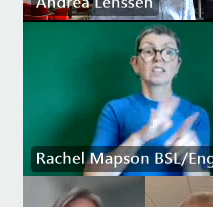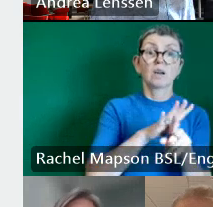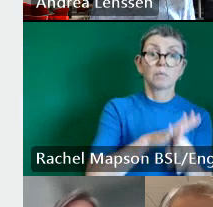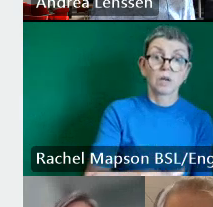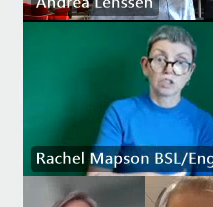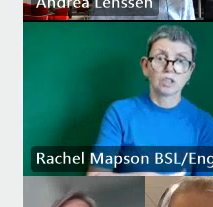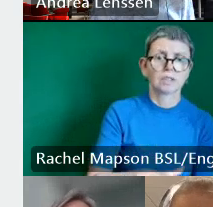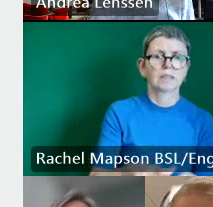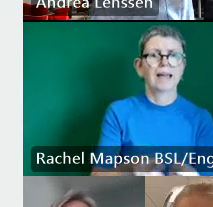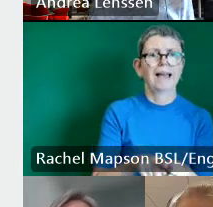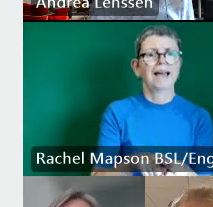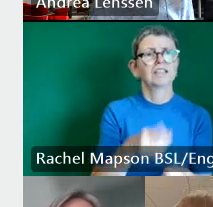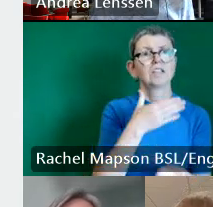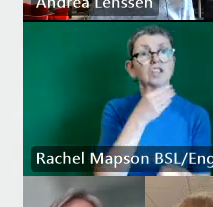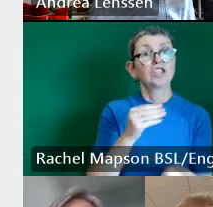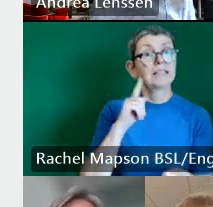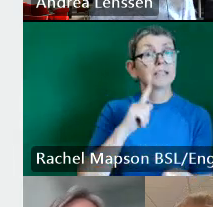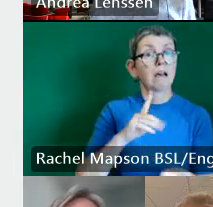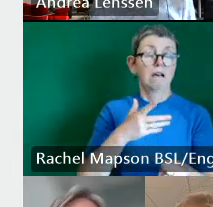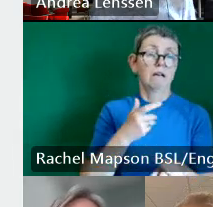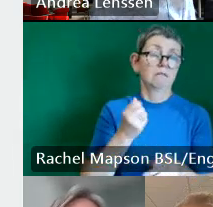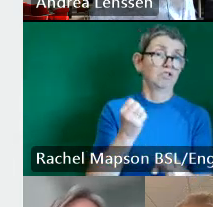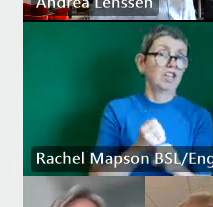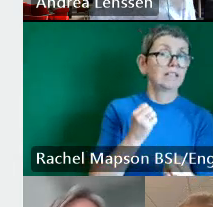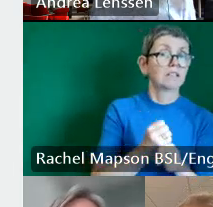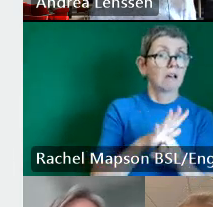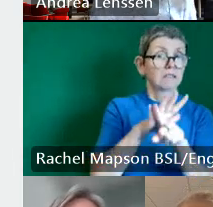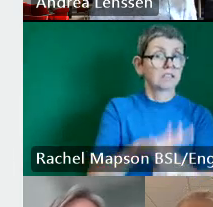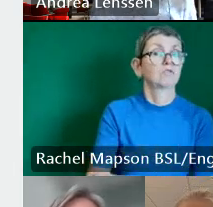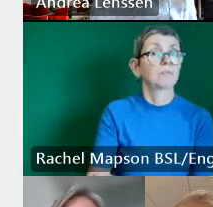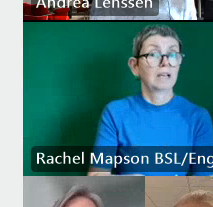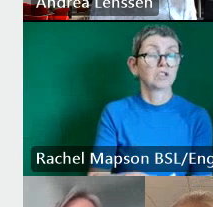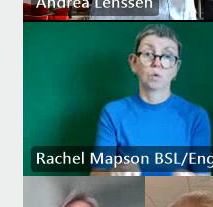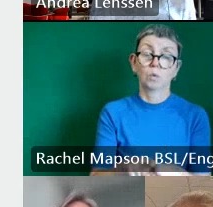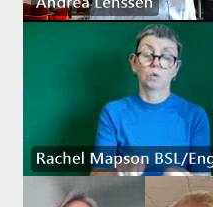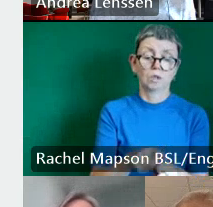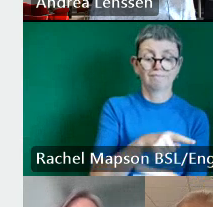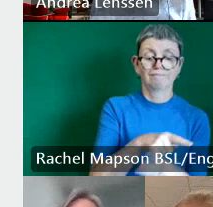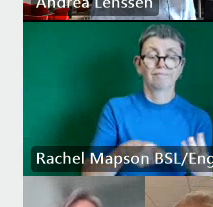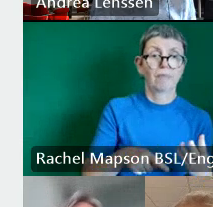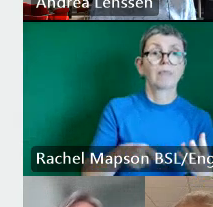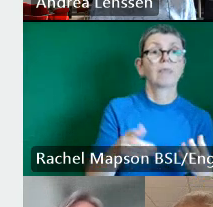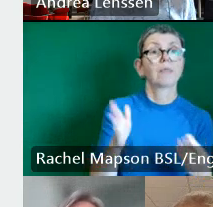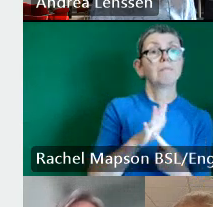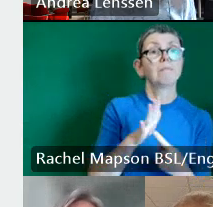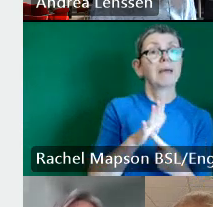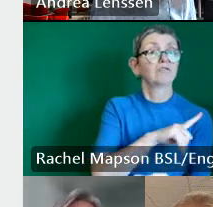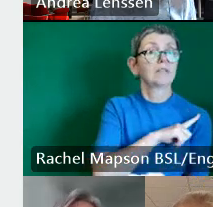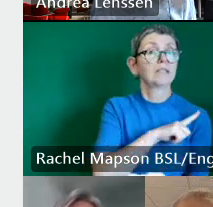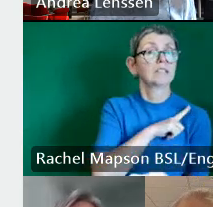causes of disparities in health outcomes. And if you see down the middle how these